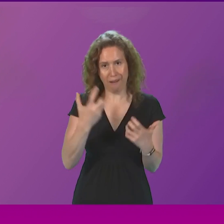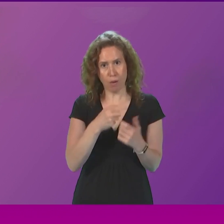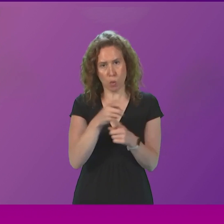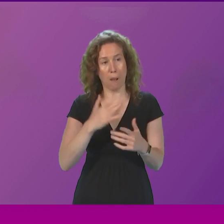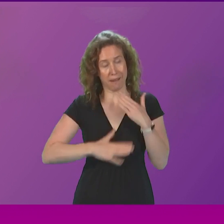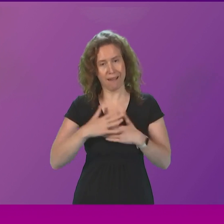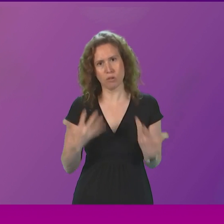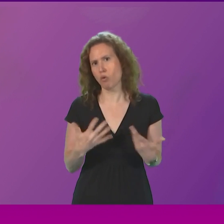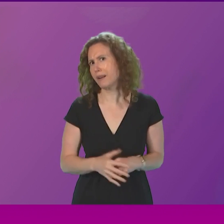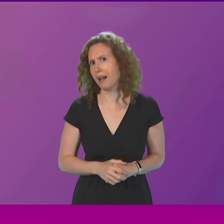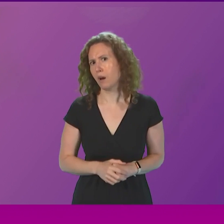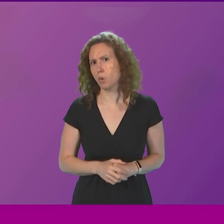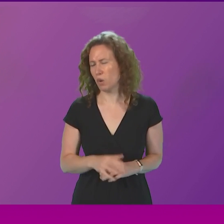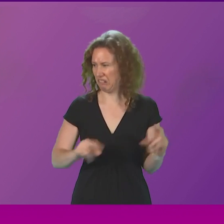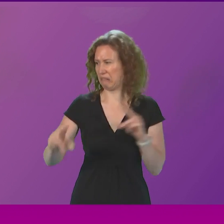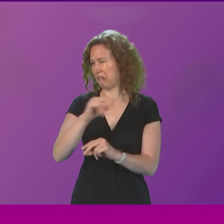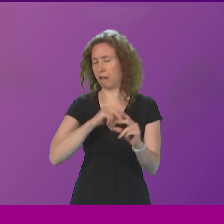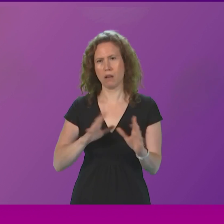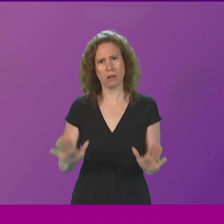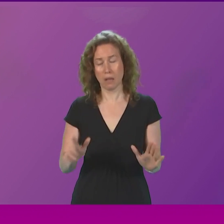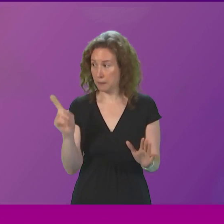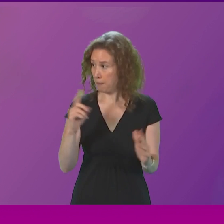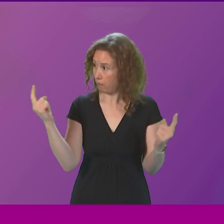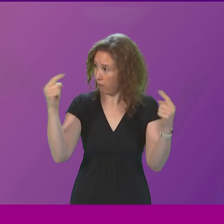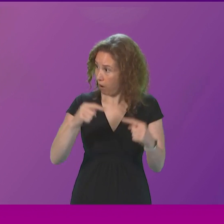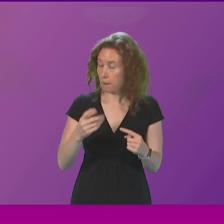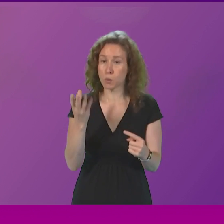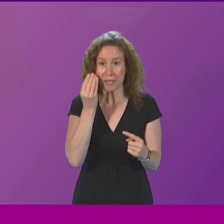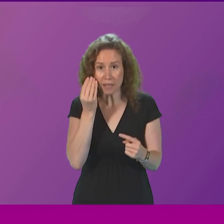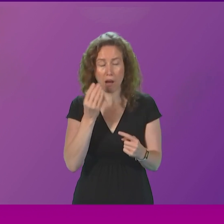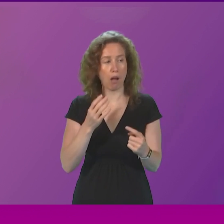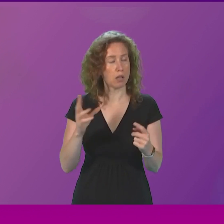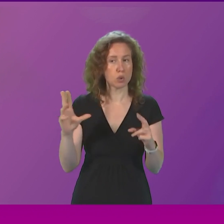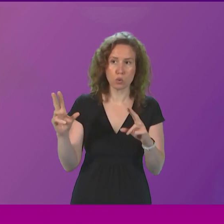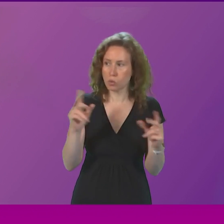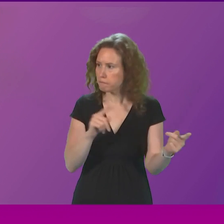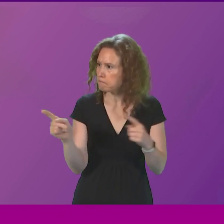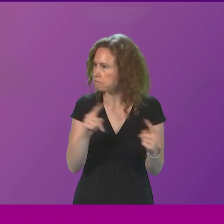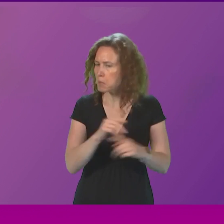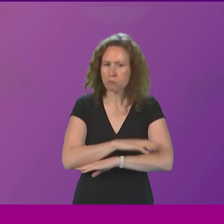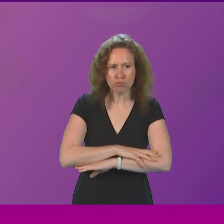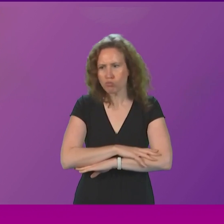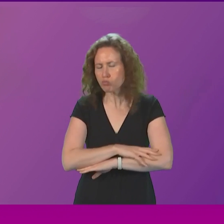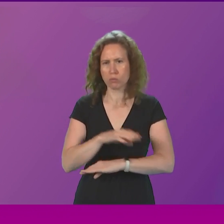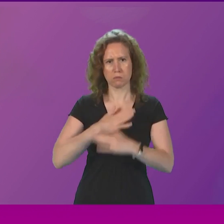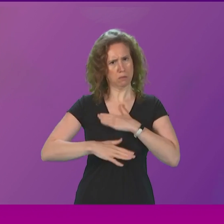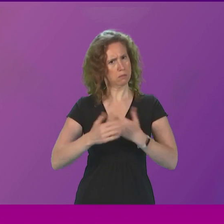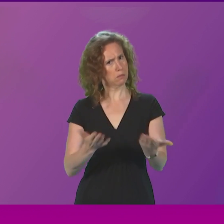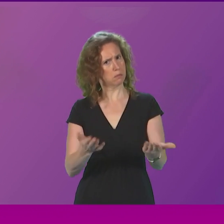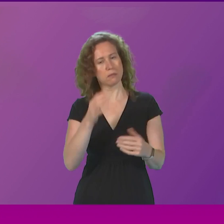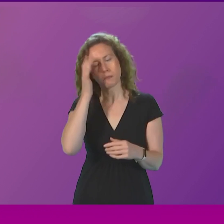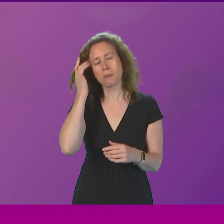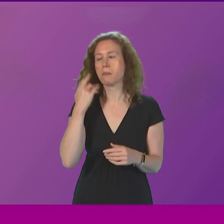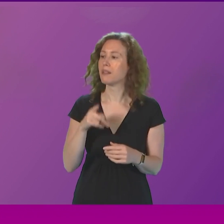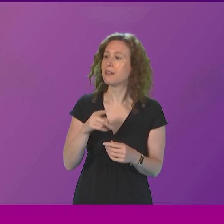are behaving at this moment. People have gathered here to hear and listen to questions and responses. First Minister. They don't